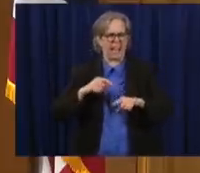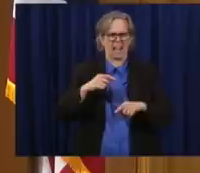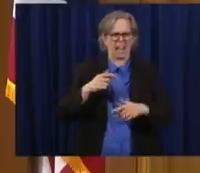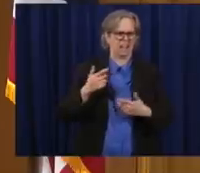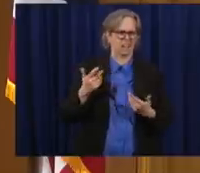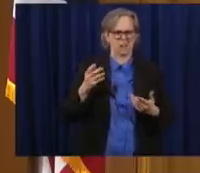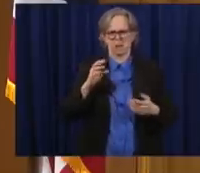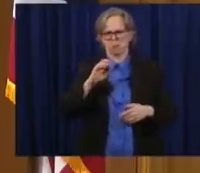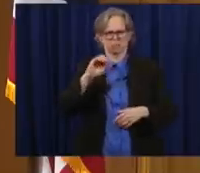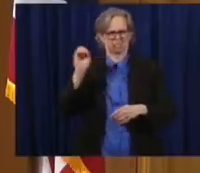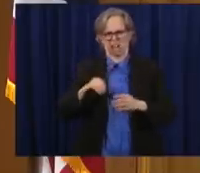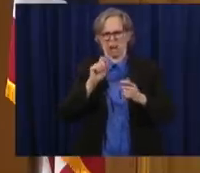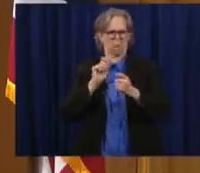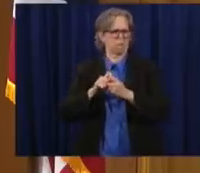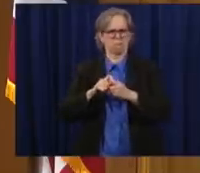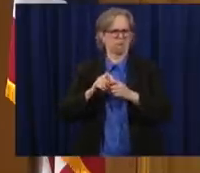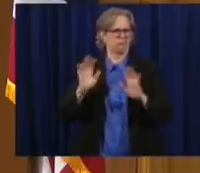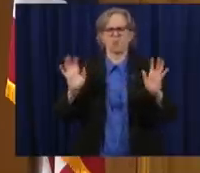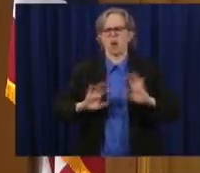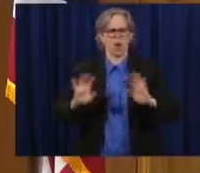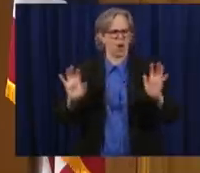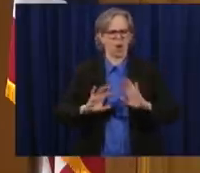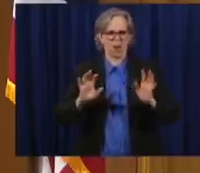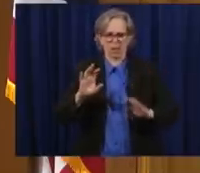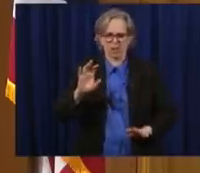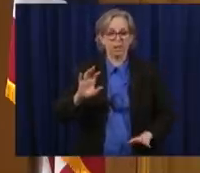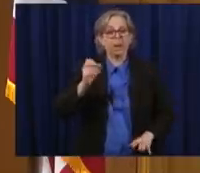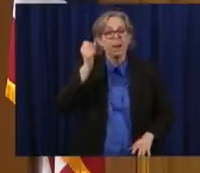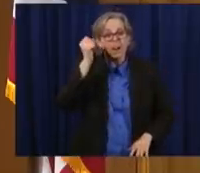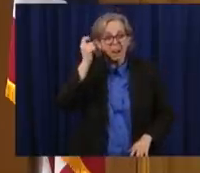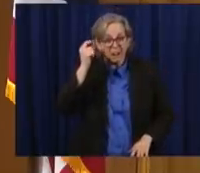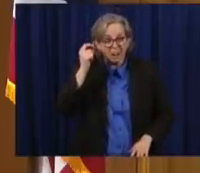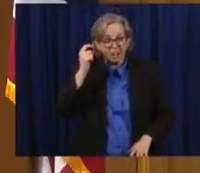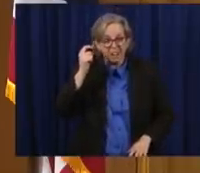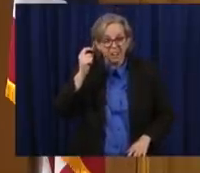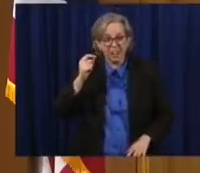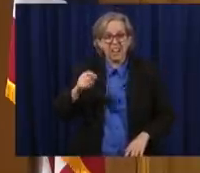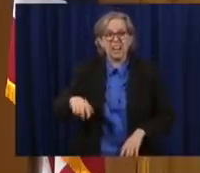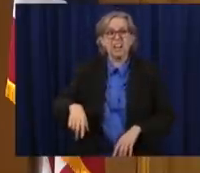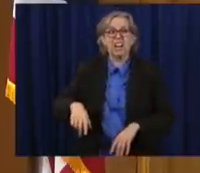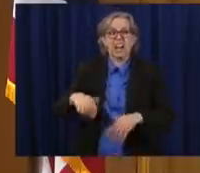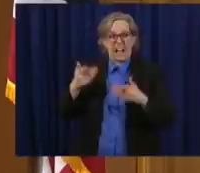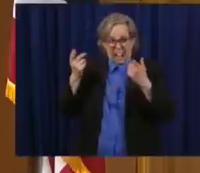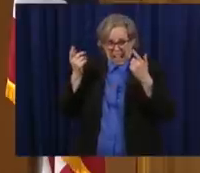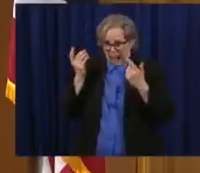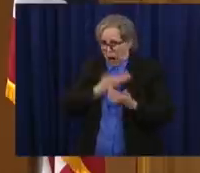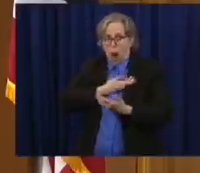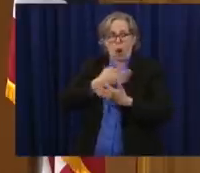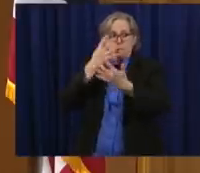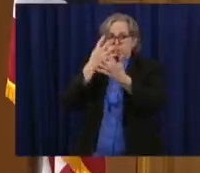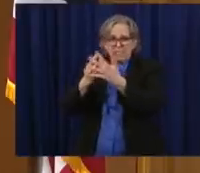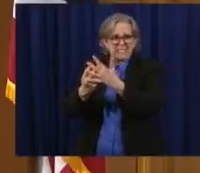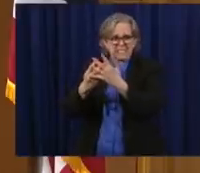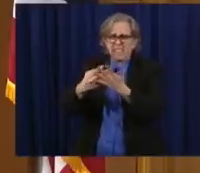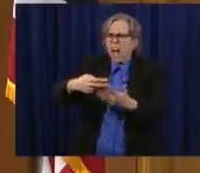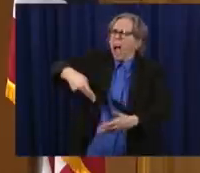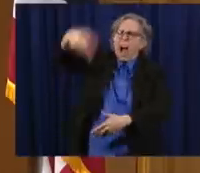population, 39% of the people who have it don't have any symptoms. We can't say that. But it sort of tells you